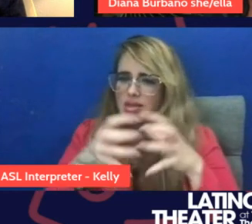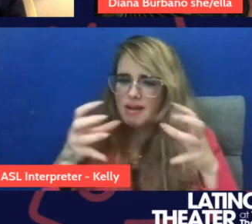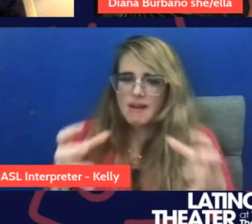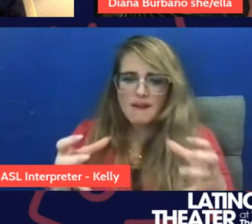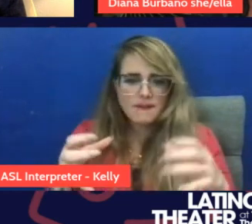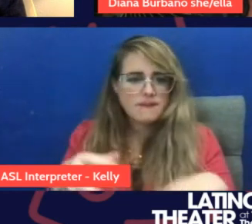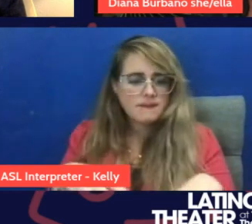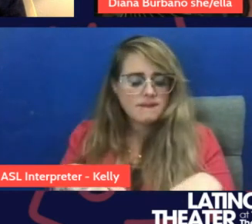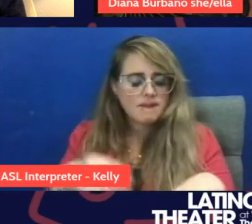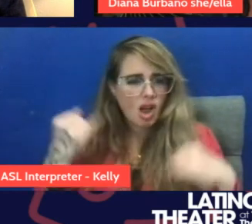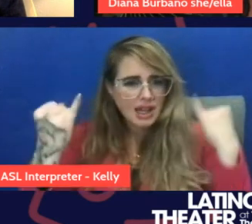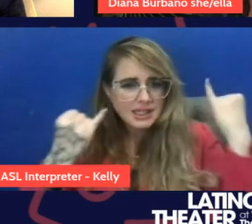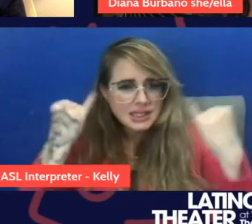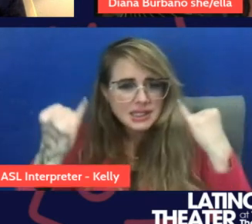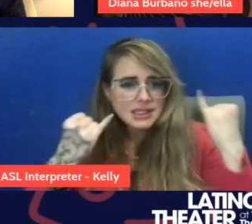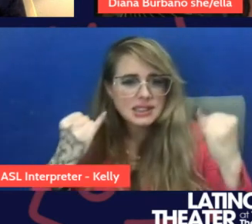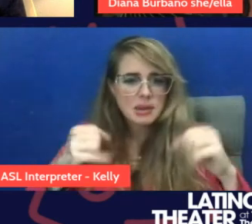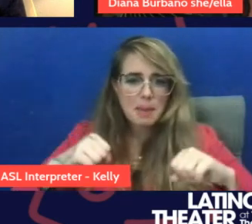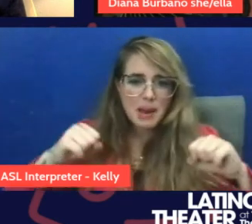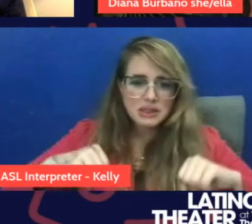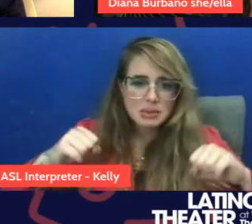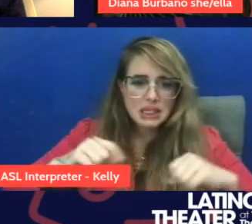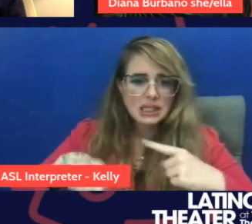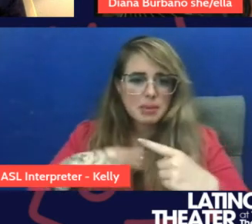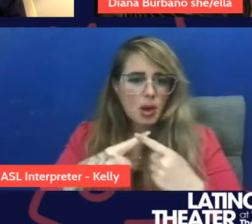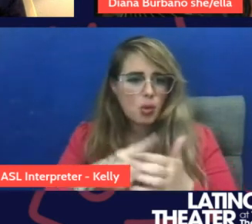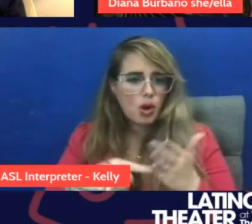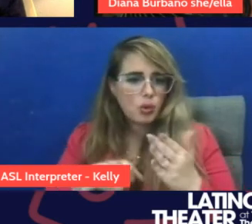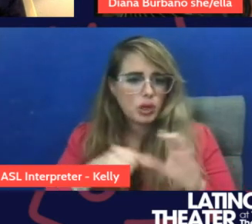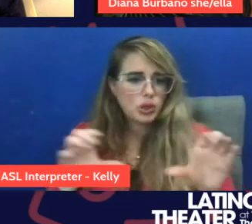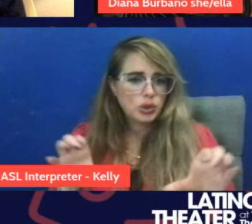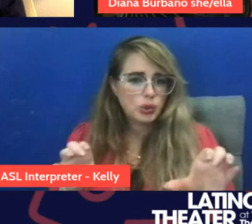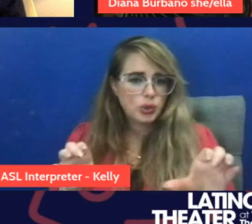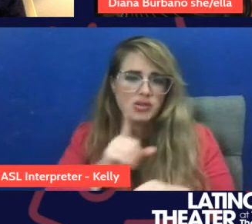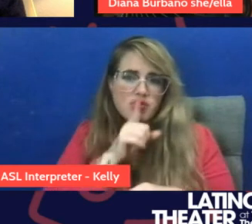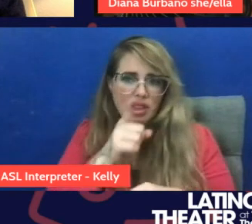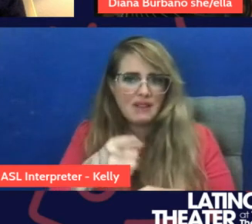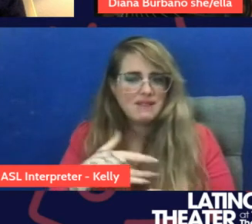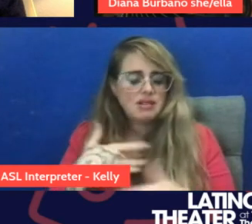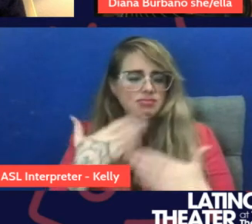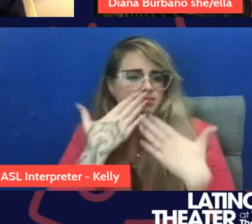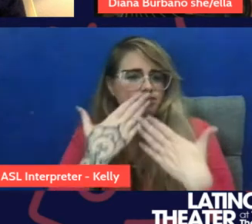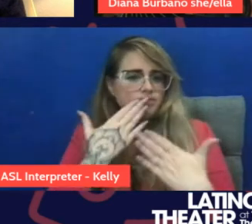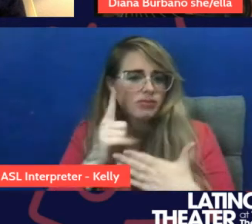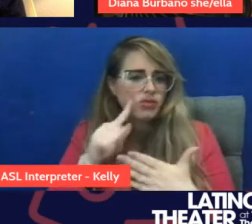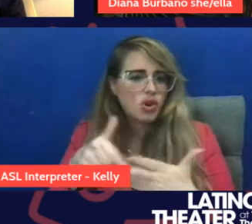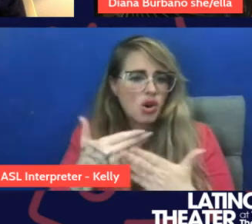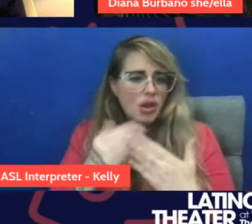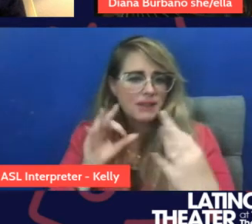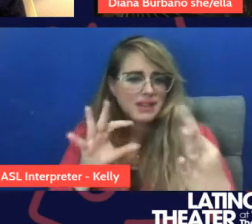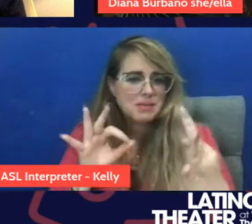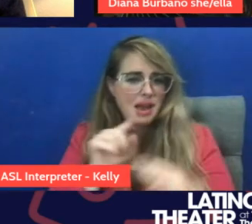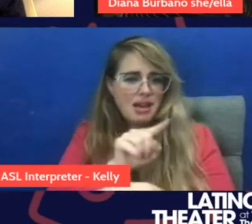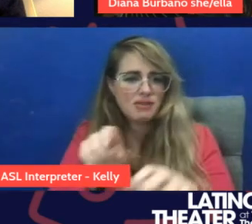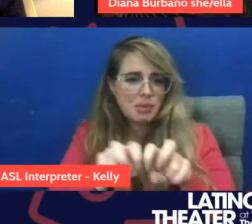a lot of ideas and possibilities about what we're doing. I'm just really, really thankful for all of the feedback of everyone on the